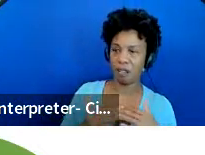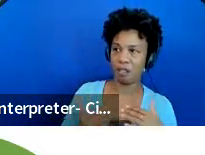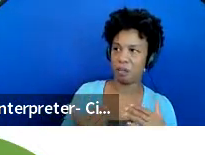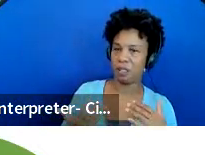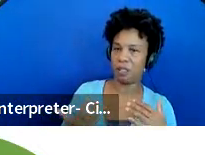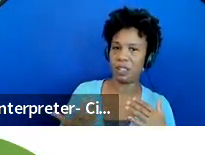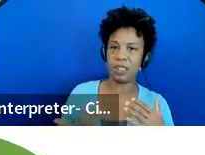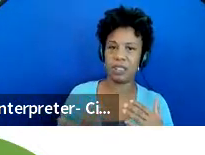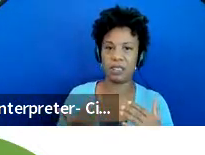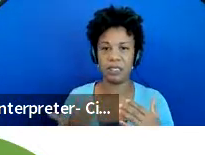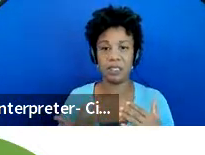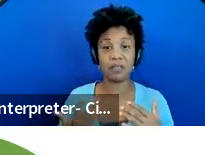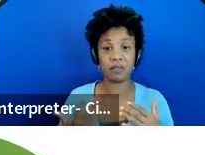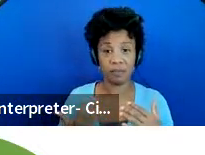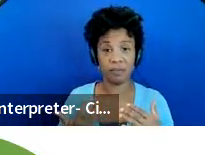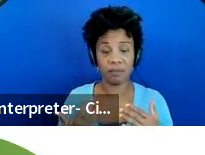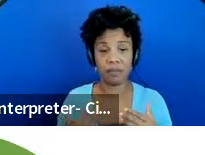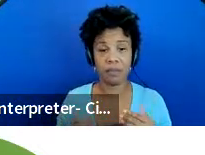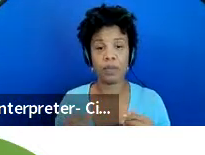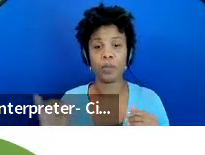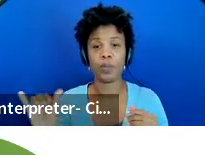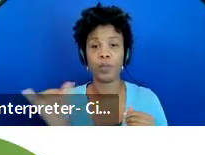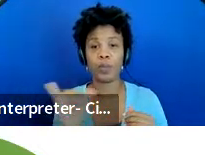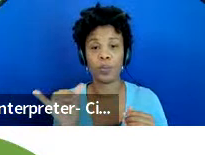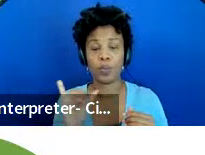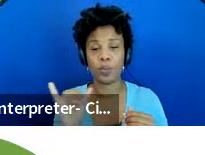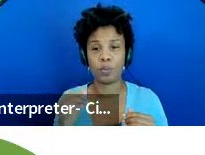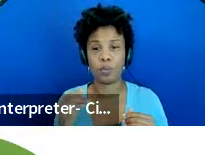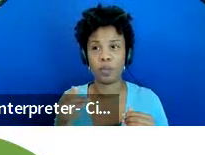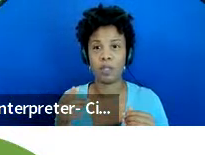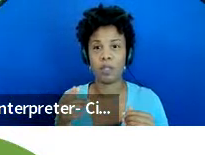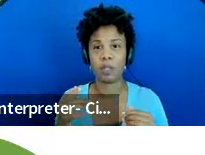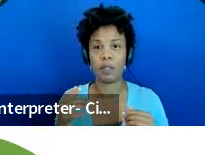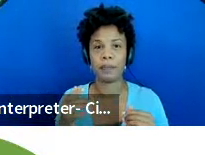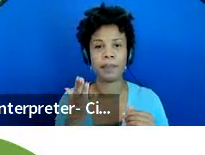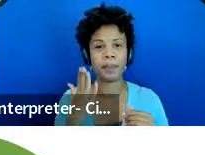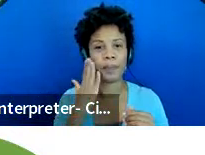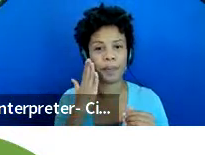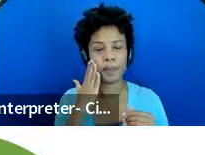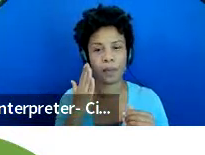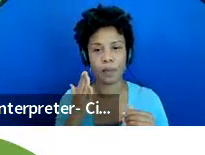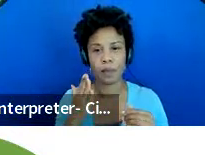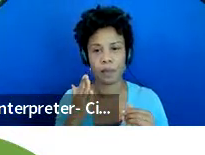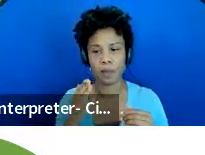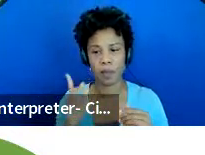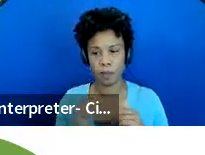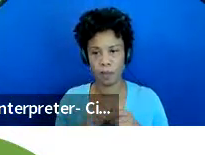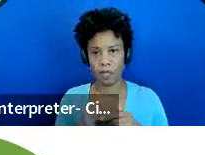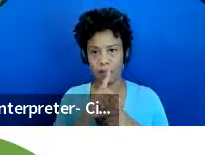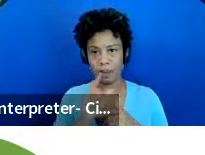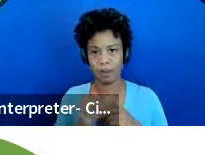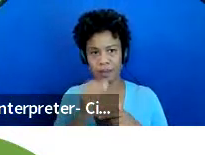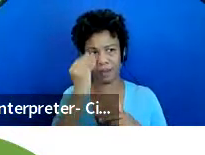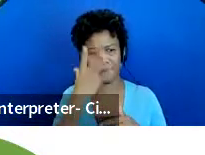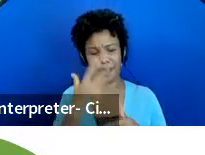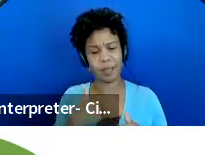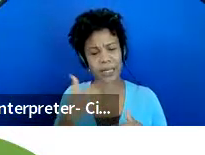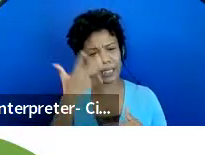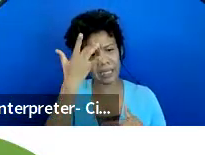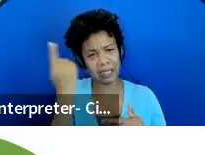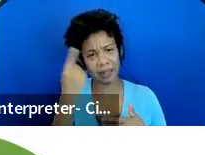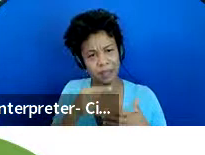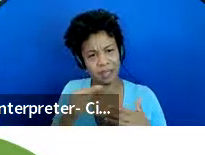in Trinidad also reported a lack of urgency among their relatives when they presented various medical complaints. And